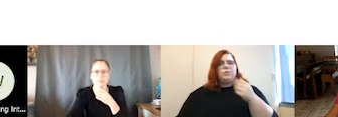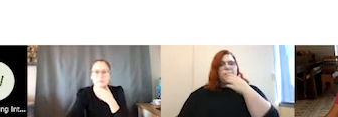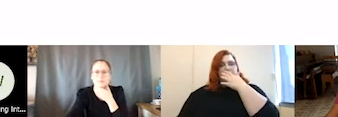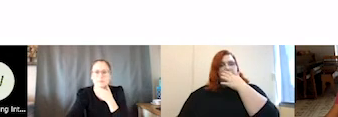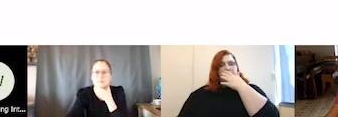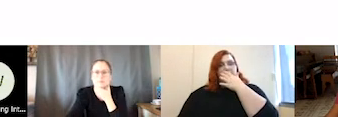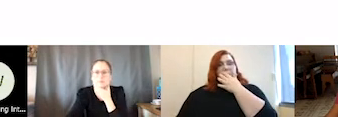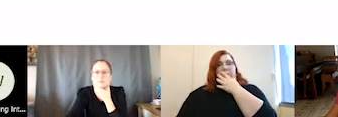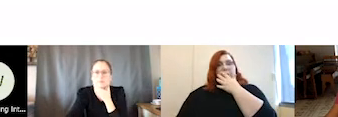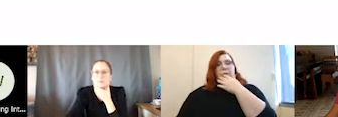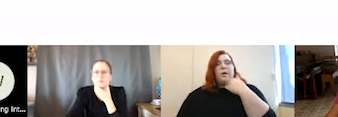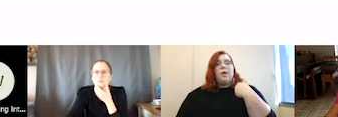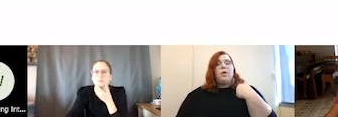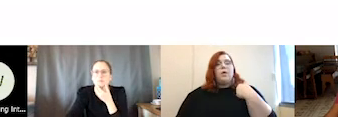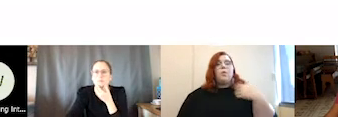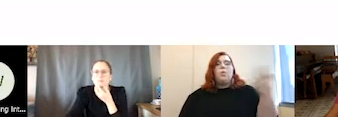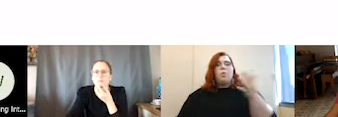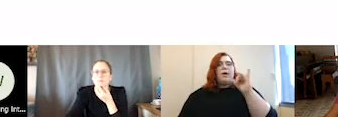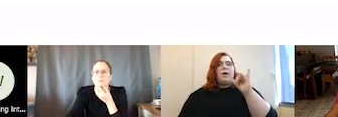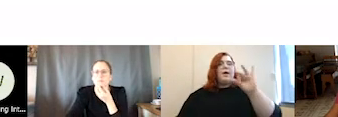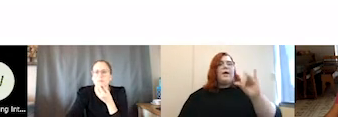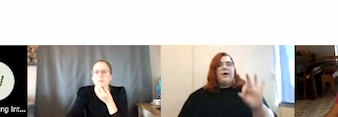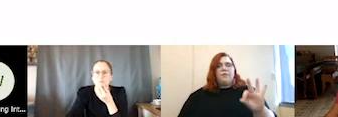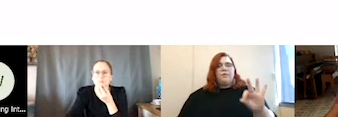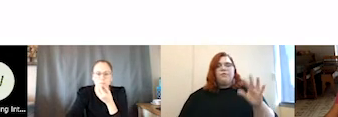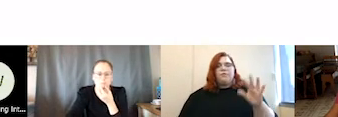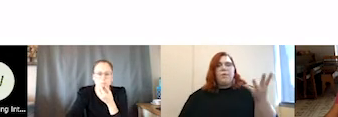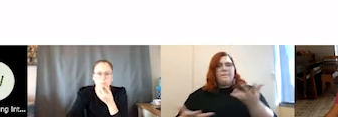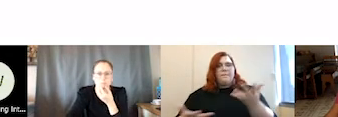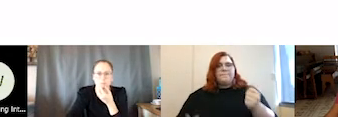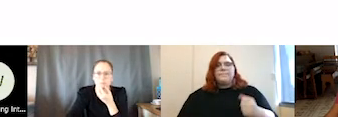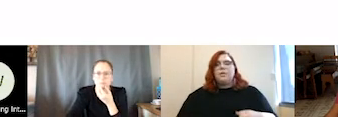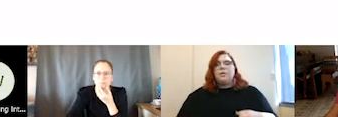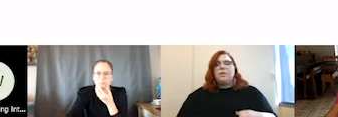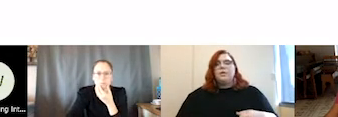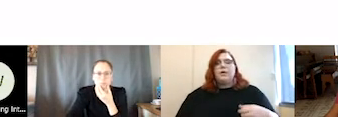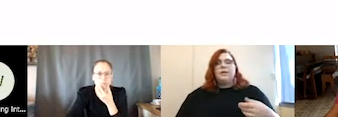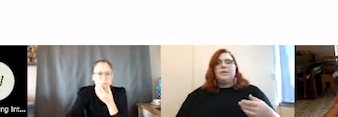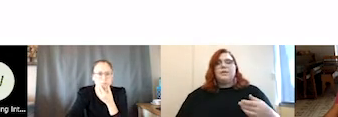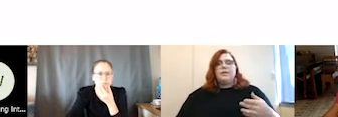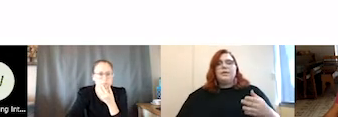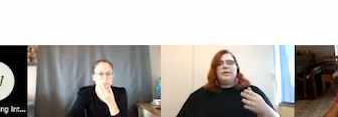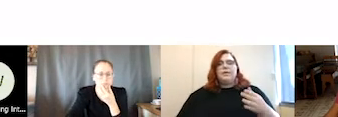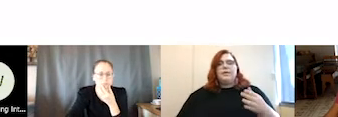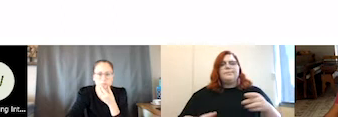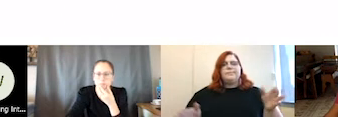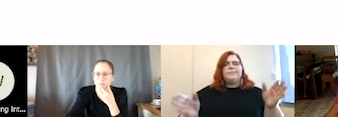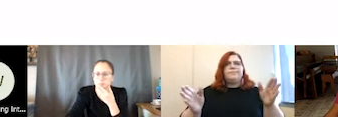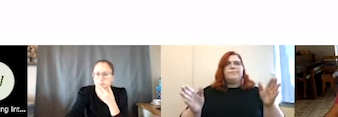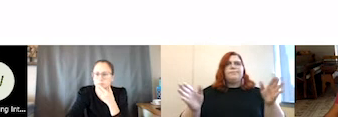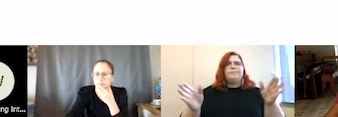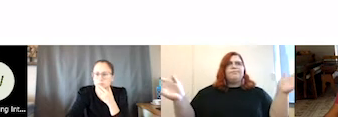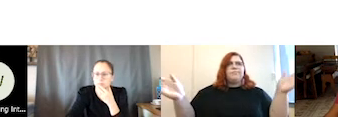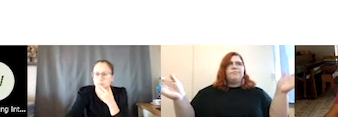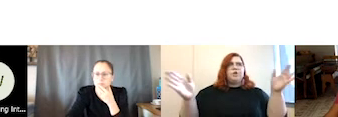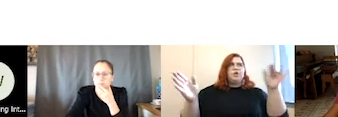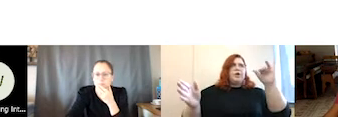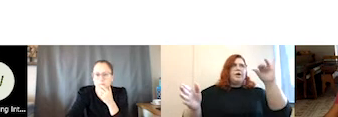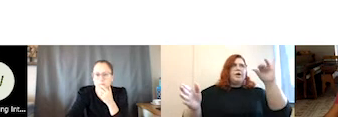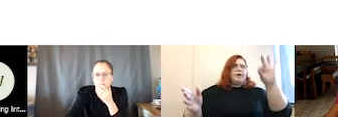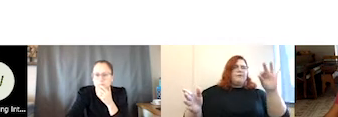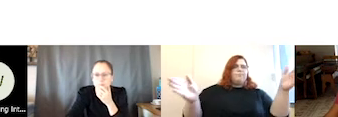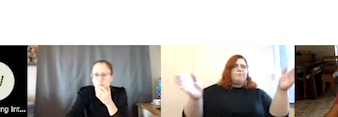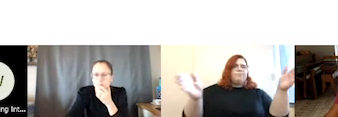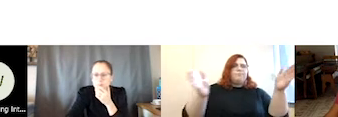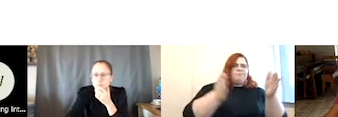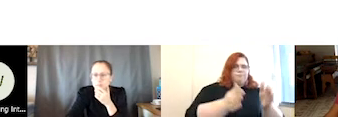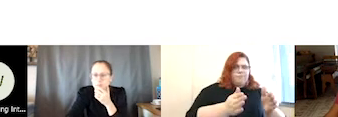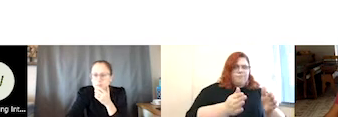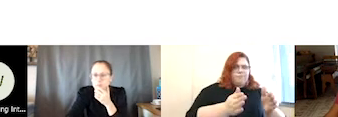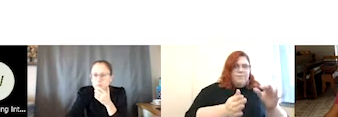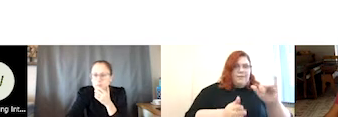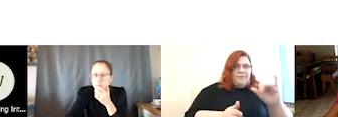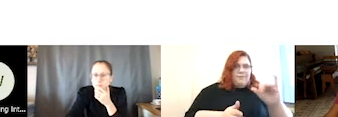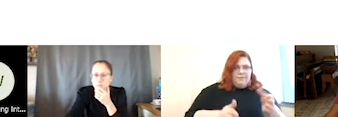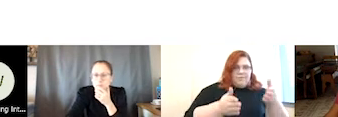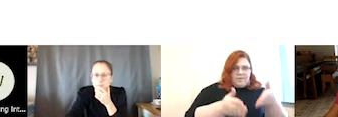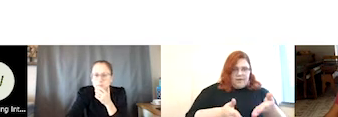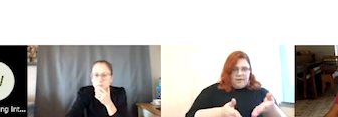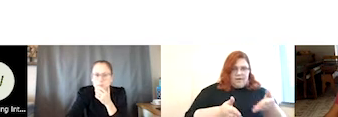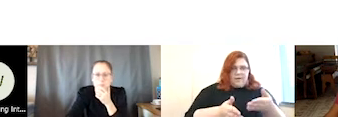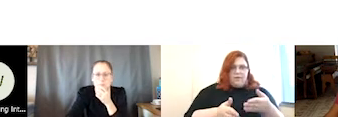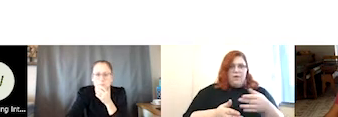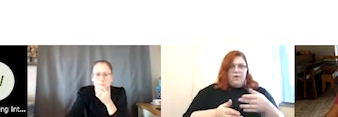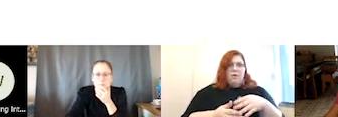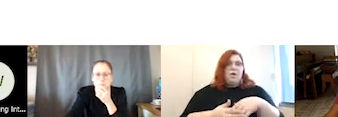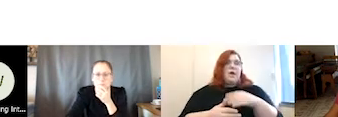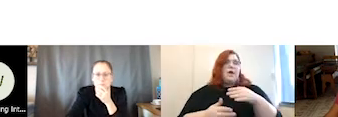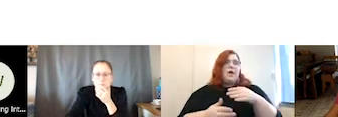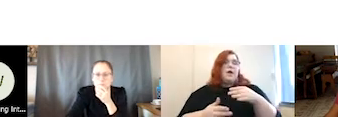of interactive narrative. And I do want to differentiate between these two things. Interactive narrative is any story, whether it's visual